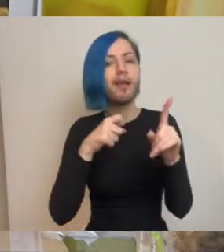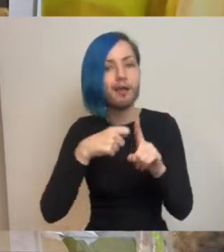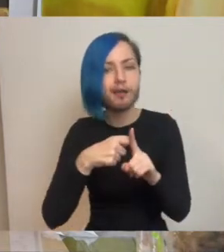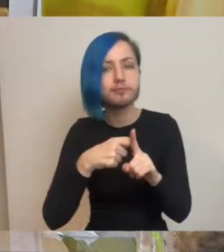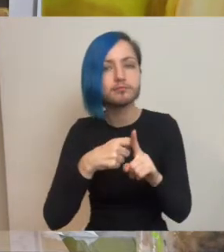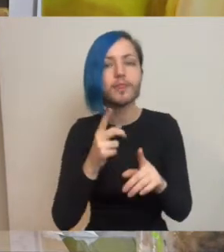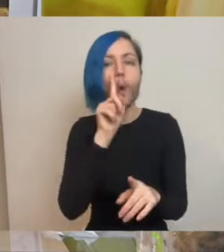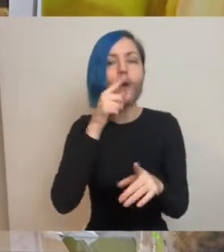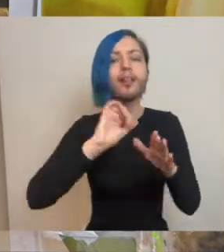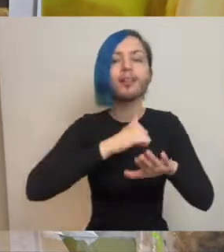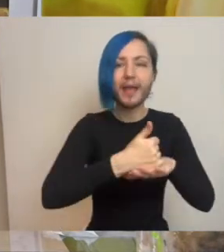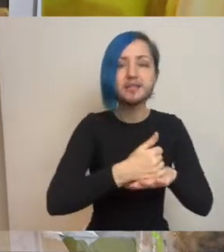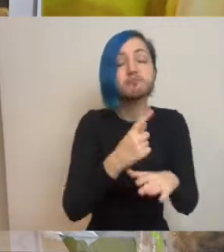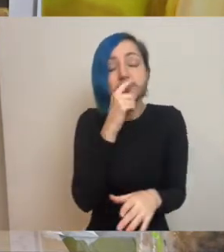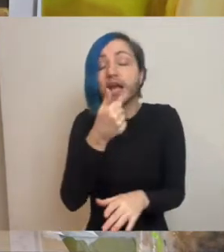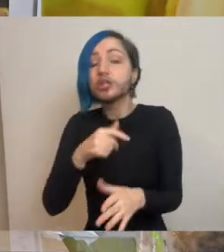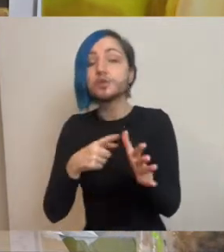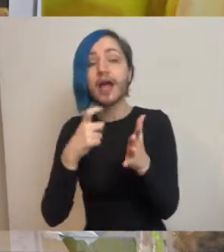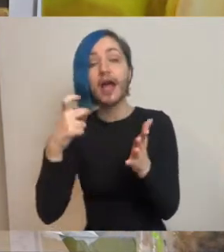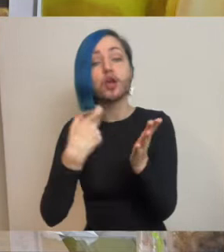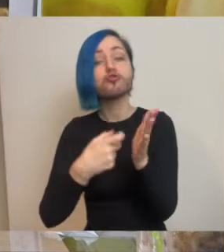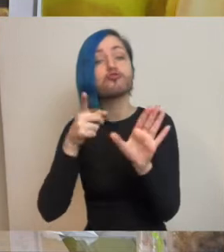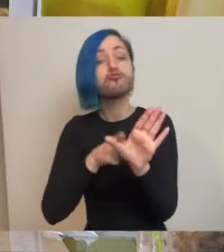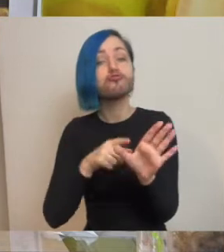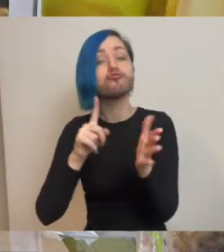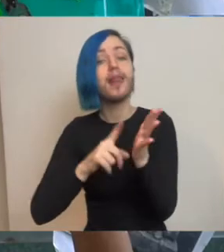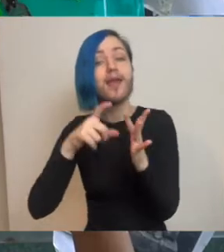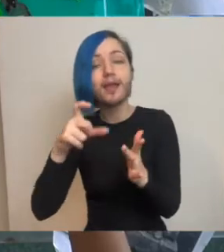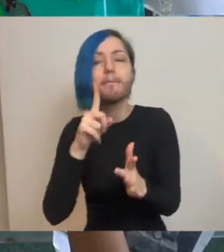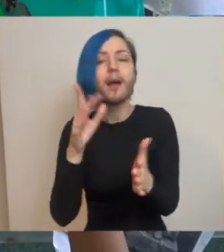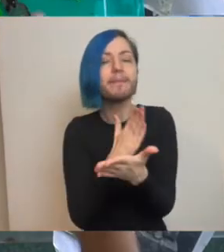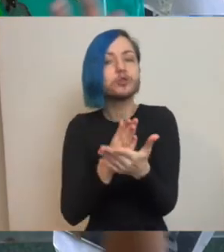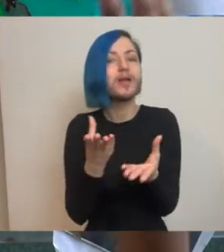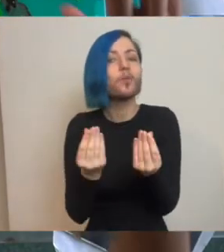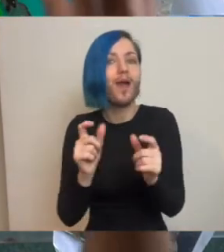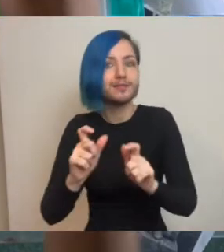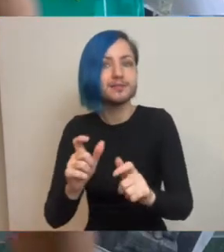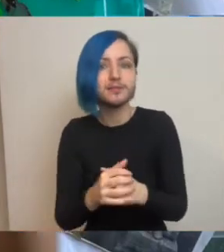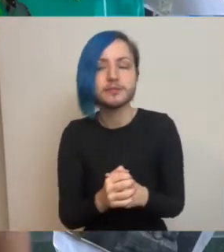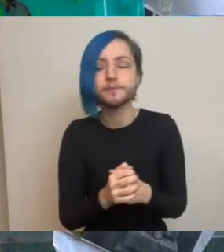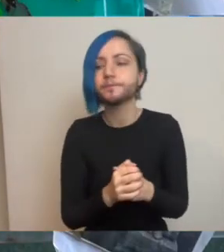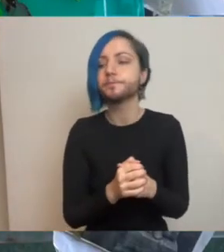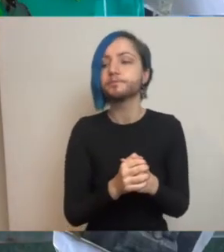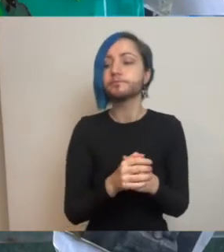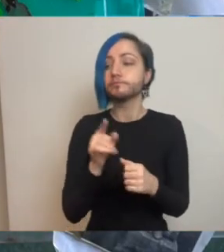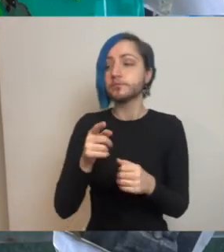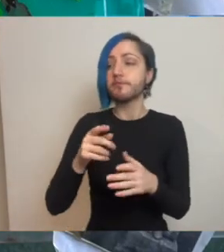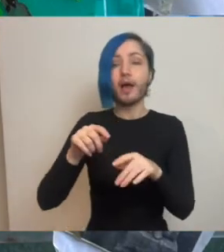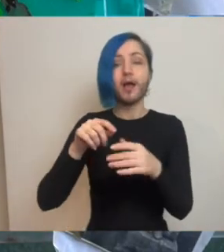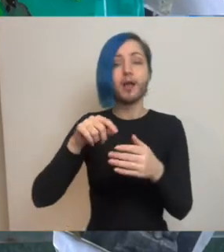use acrylic, just make sure that you keep it wet. And this is my palette where I've placed my paints. I also have a